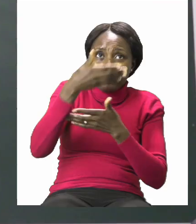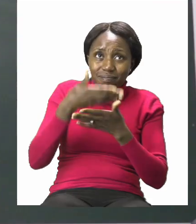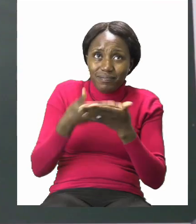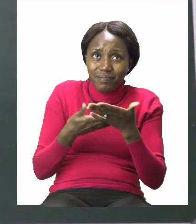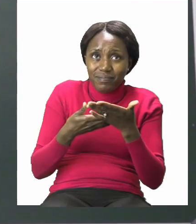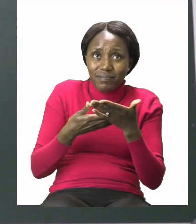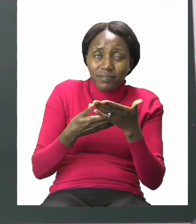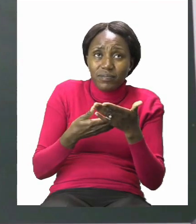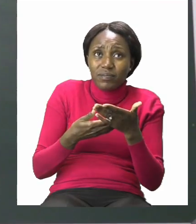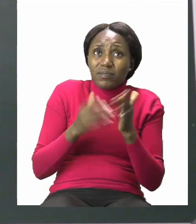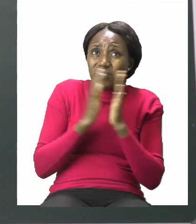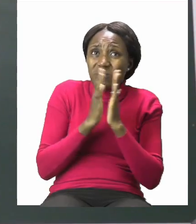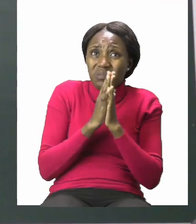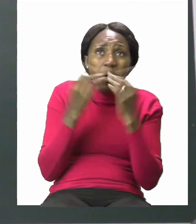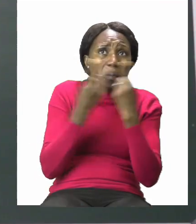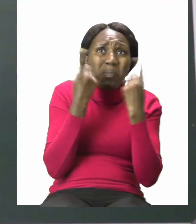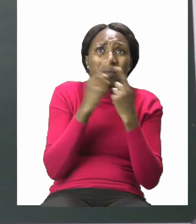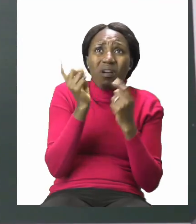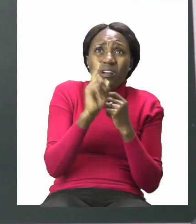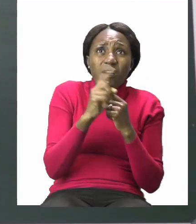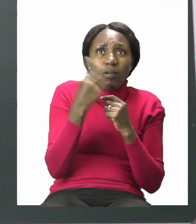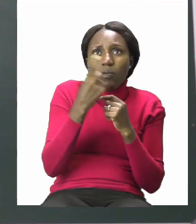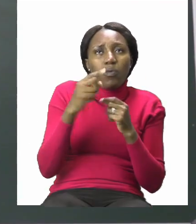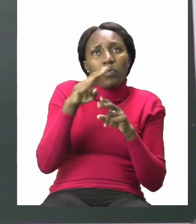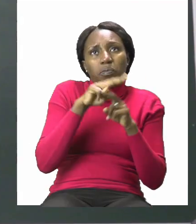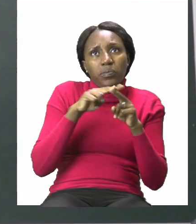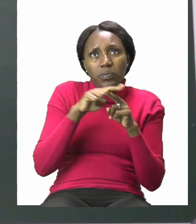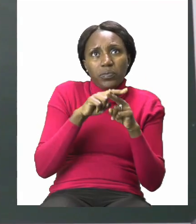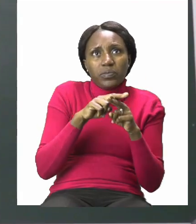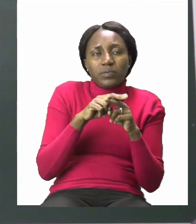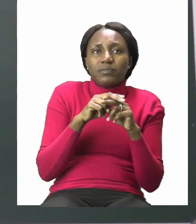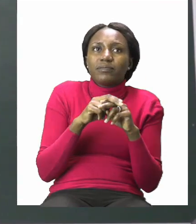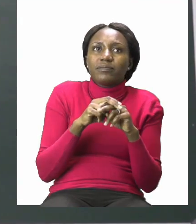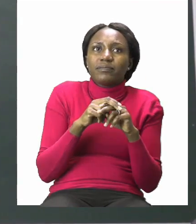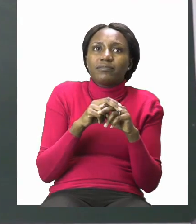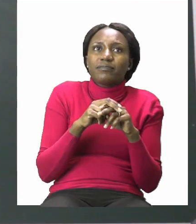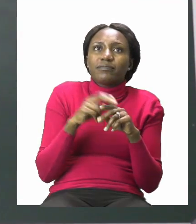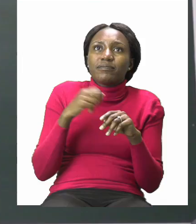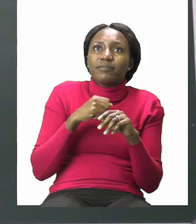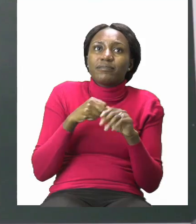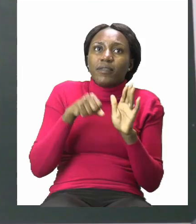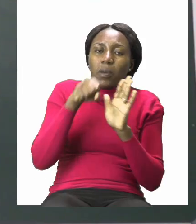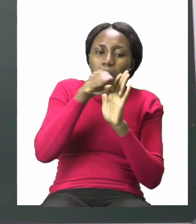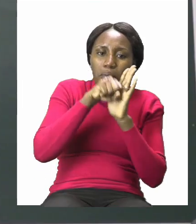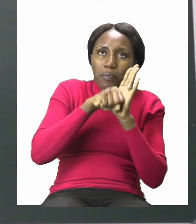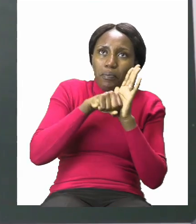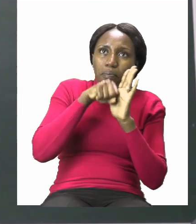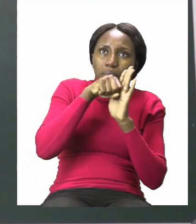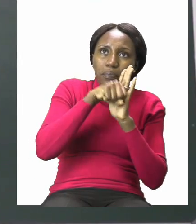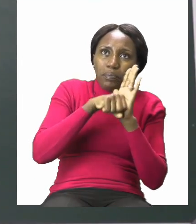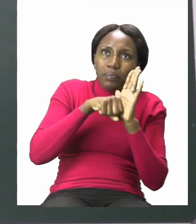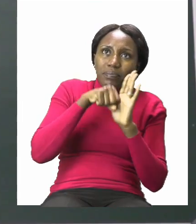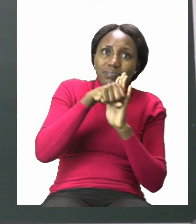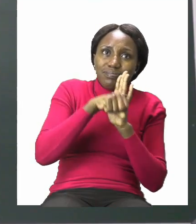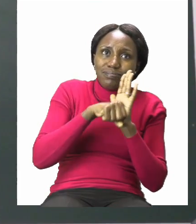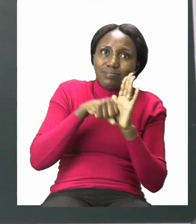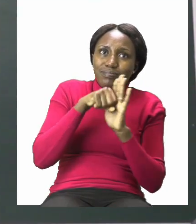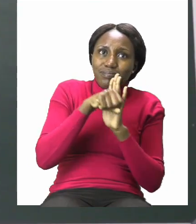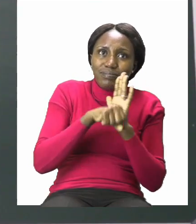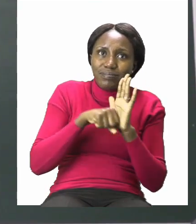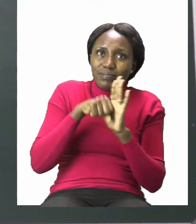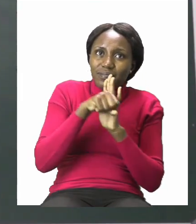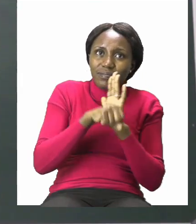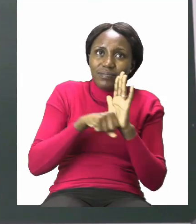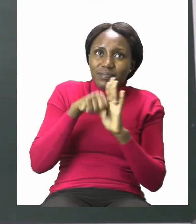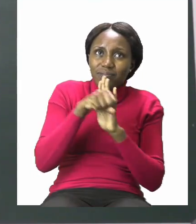with, so you only take it out when you need it. I'm going to take my glue and put it all over my house. All